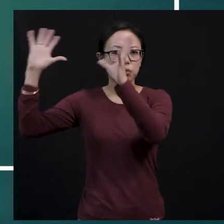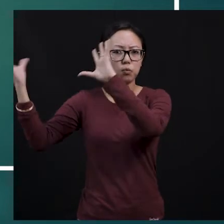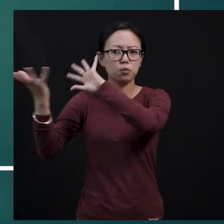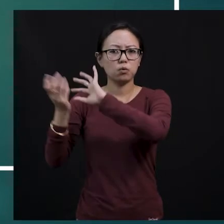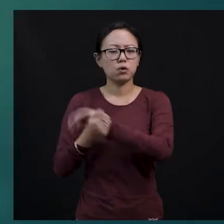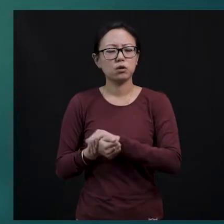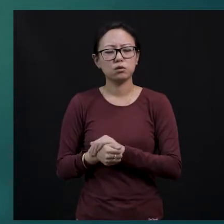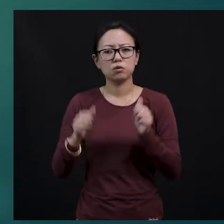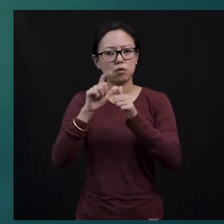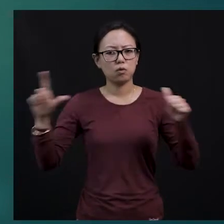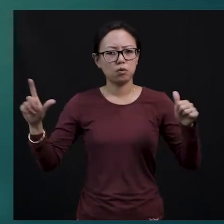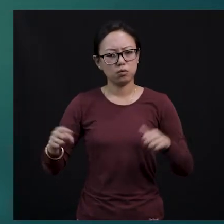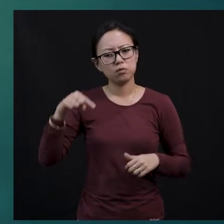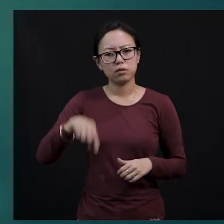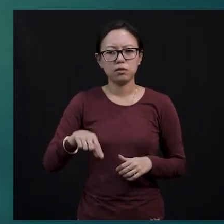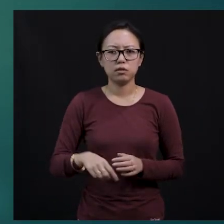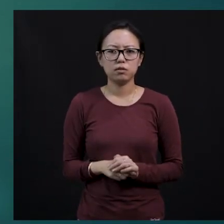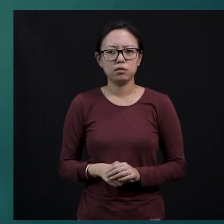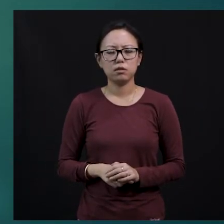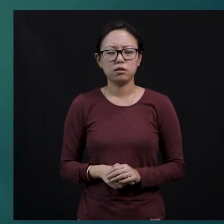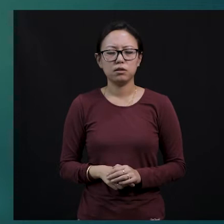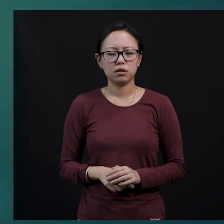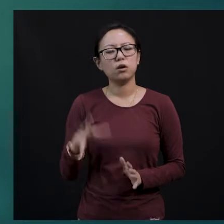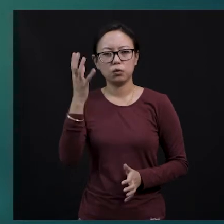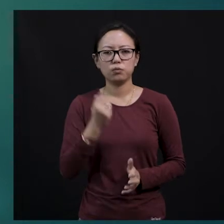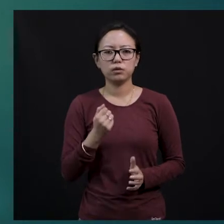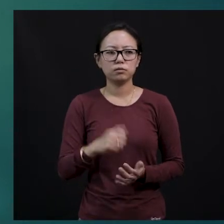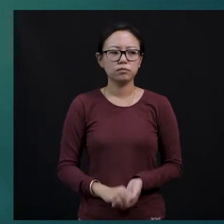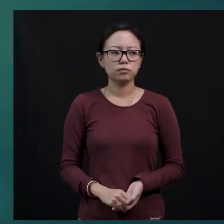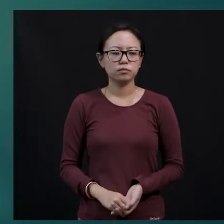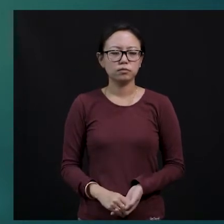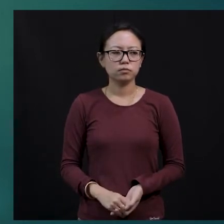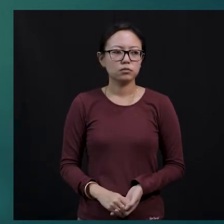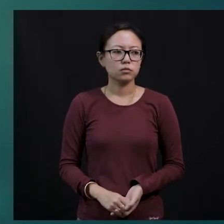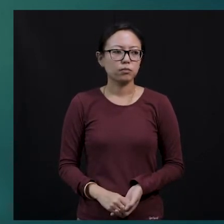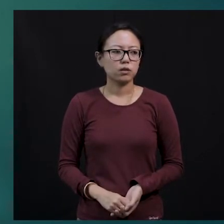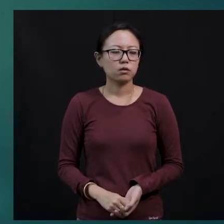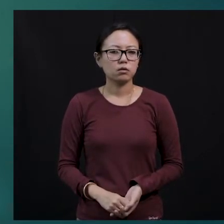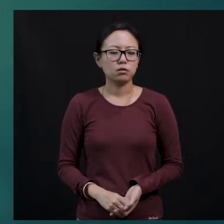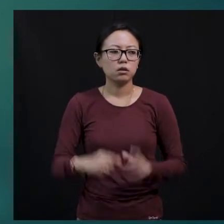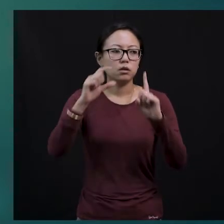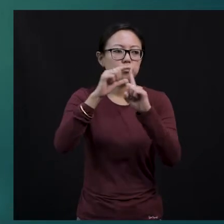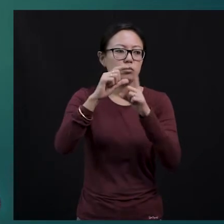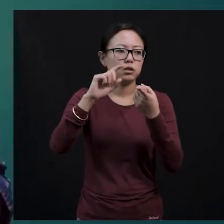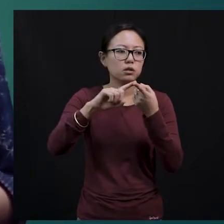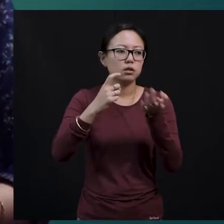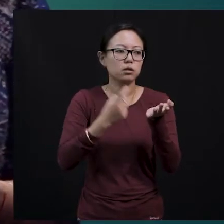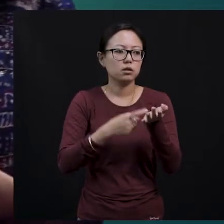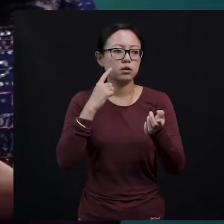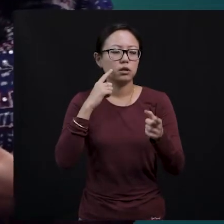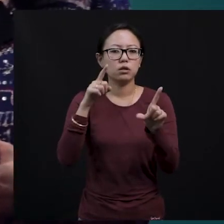seeks even today. Okay, so Periyar is one of the very, very famous social